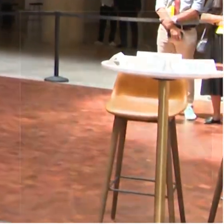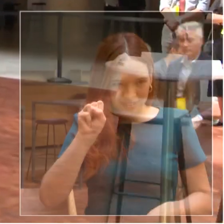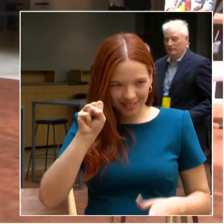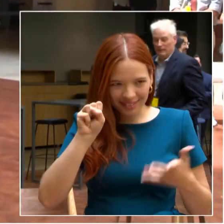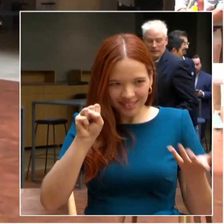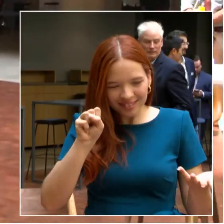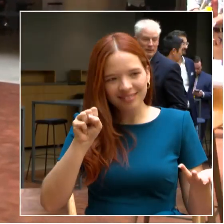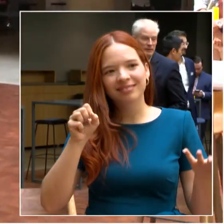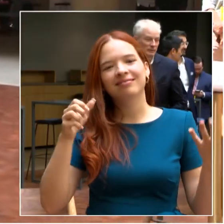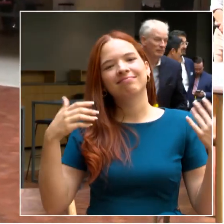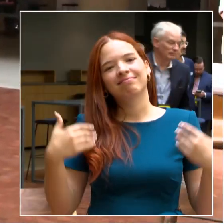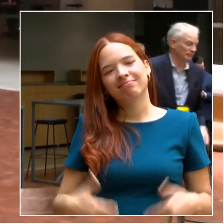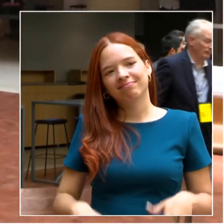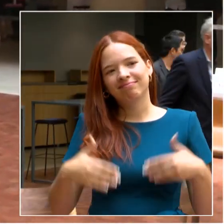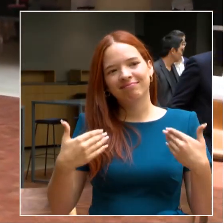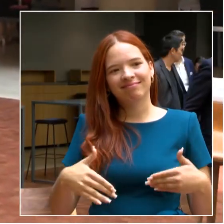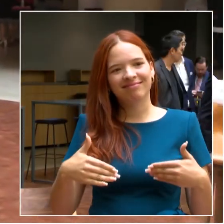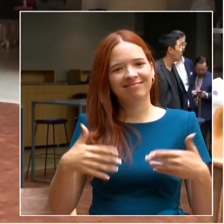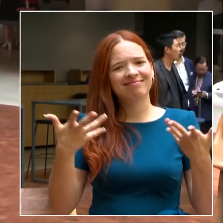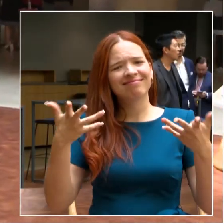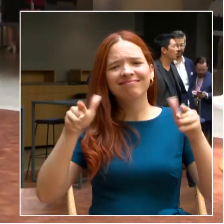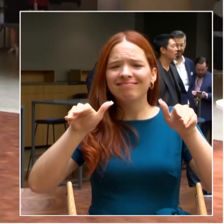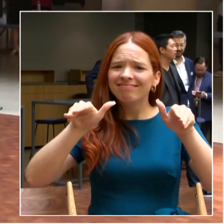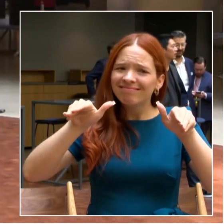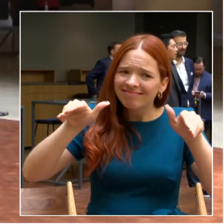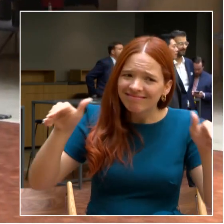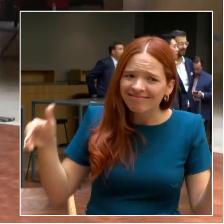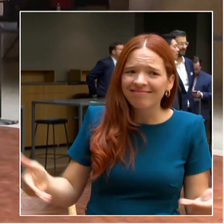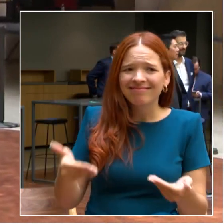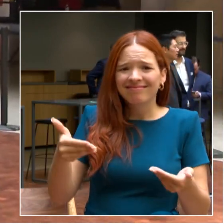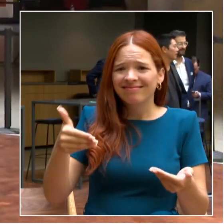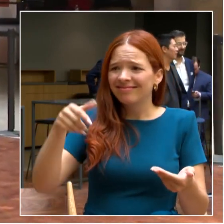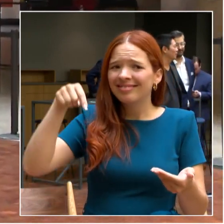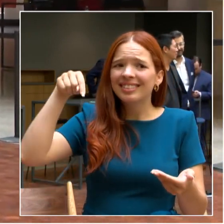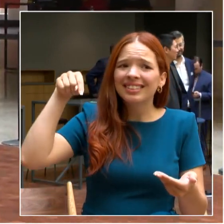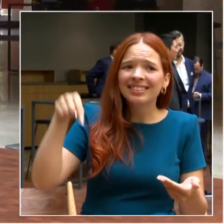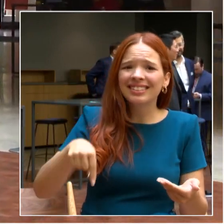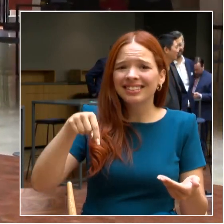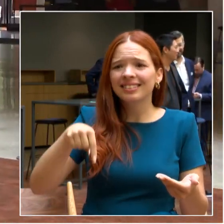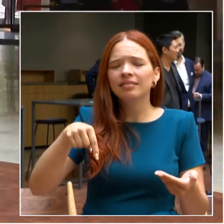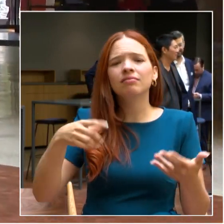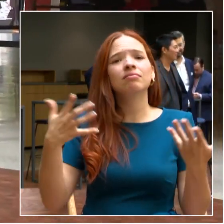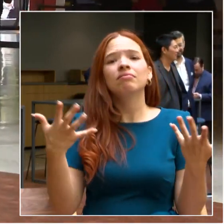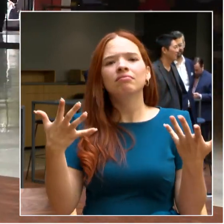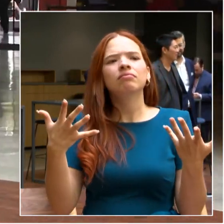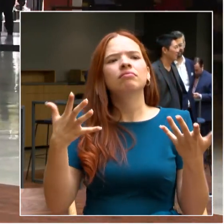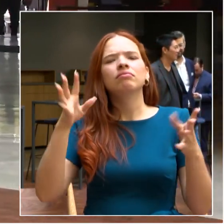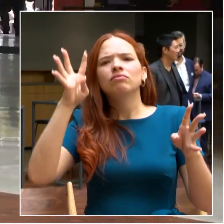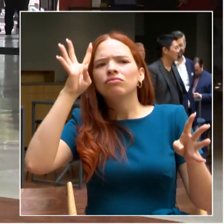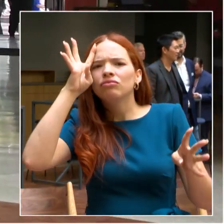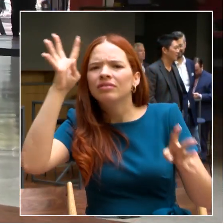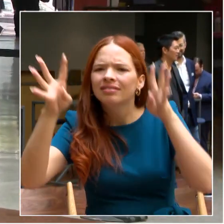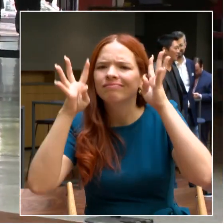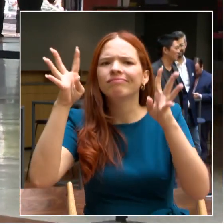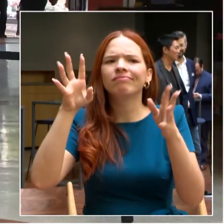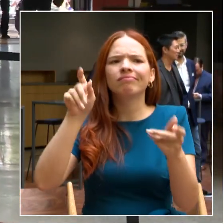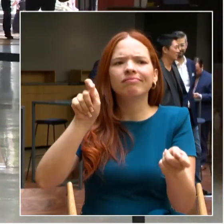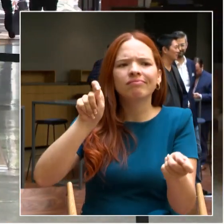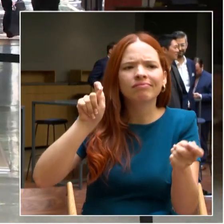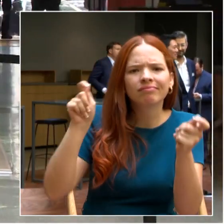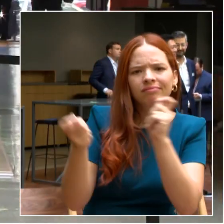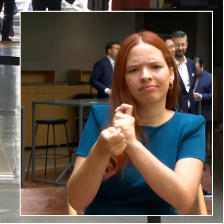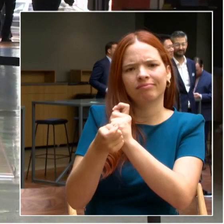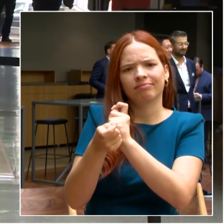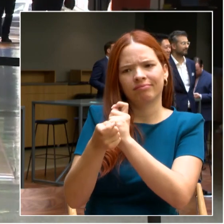And welcome to this re-envisioning of downtown. Want to thank our sponsors, Golden Triangle bid,